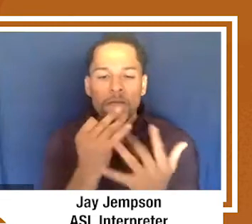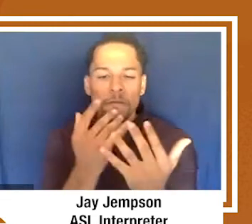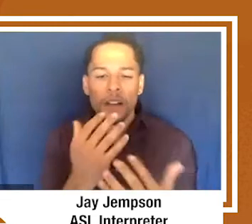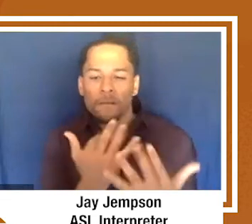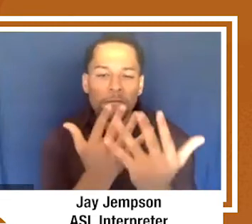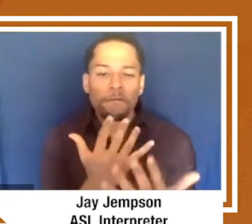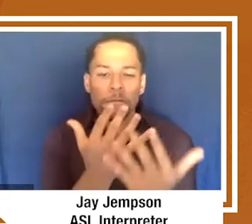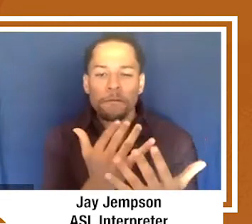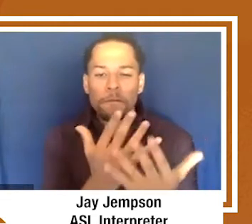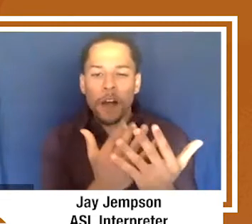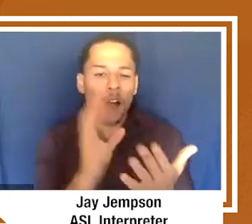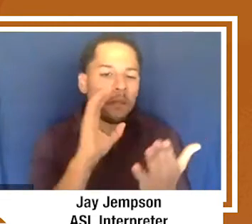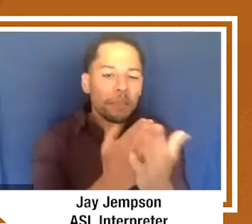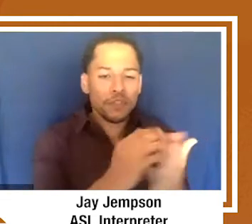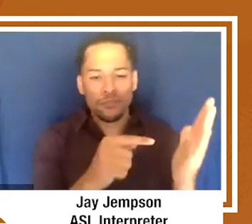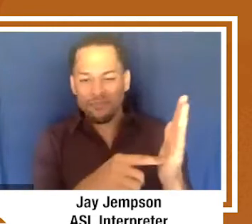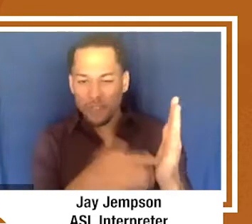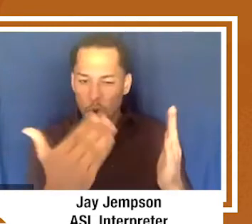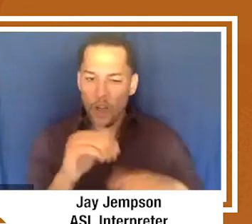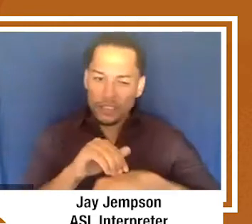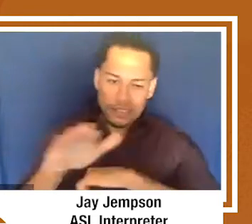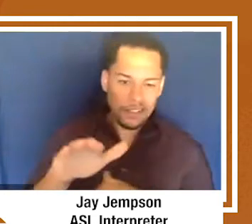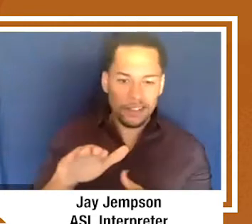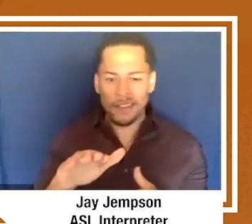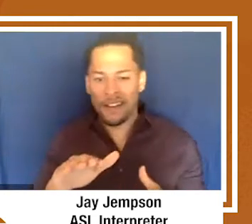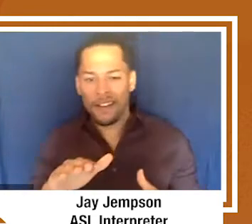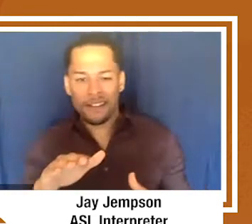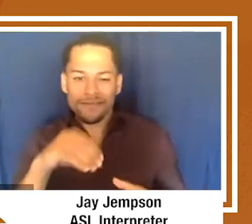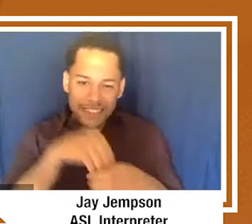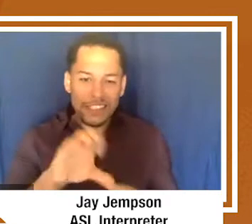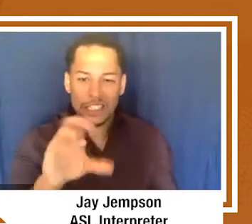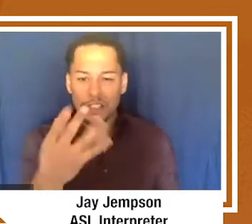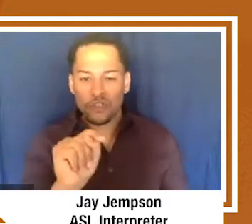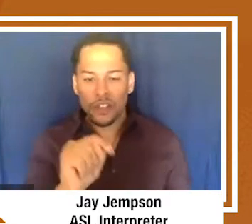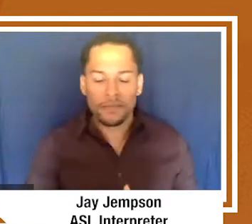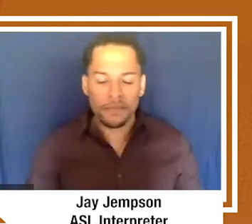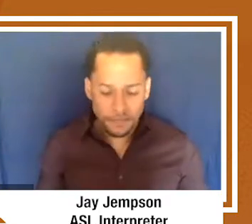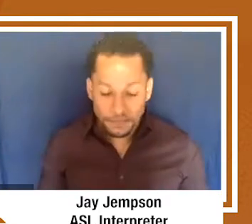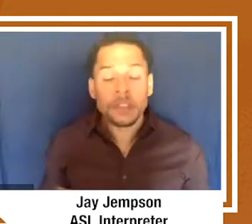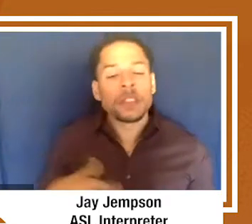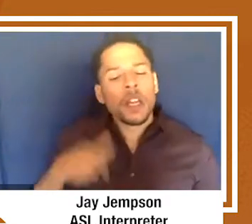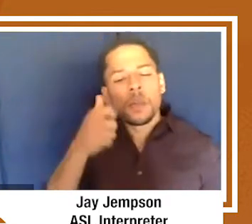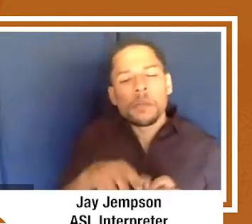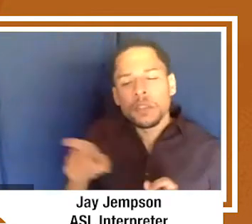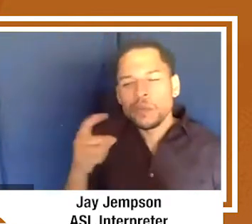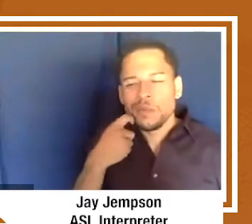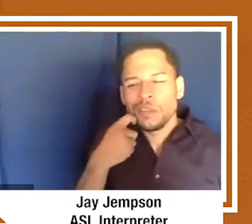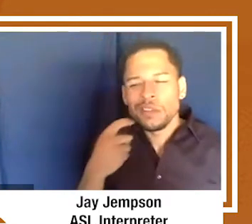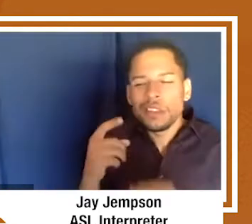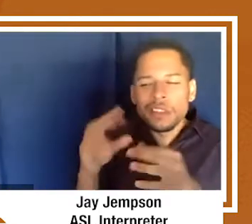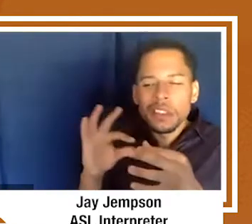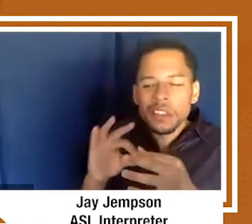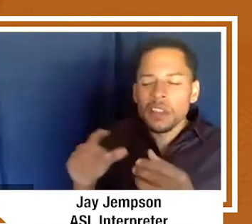work that you all are taking on. Like, that's insane. Something that you brought up was about kind